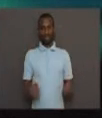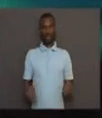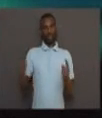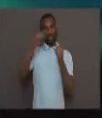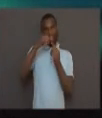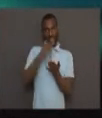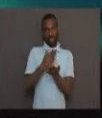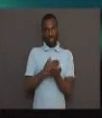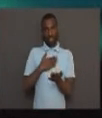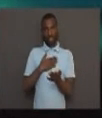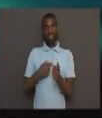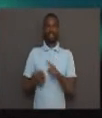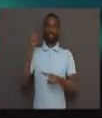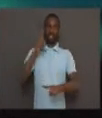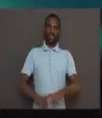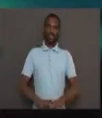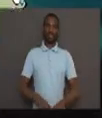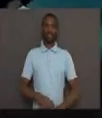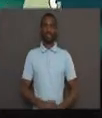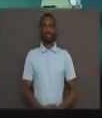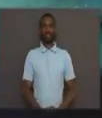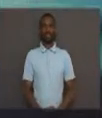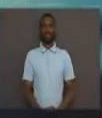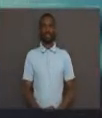Let's get back to our lesson.